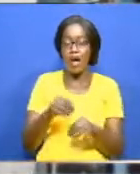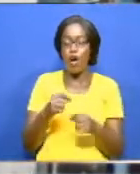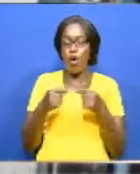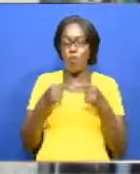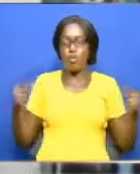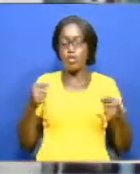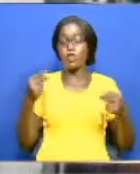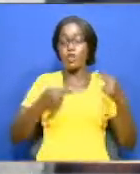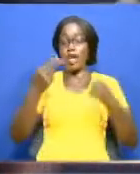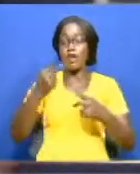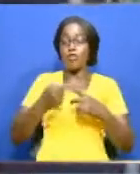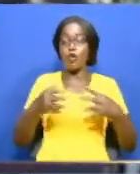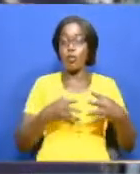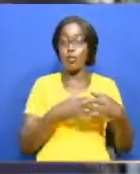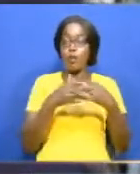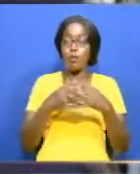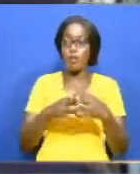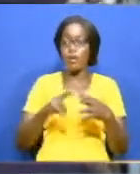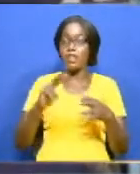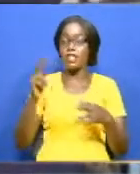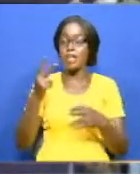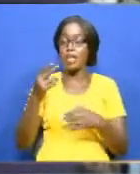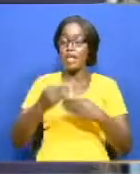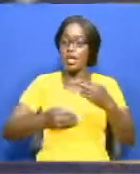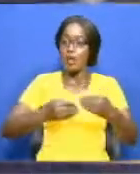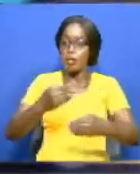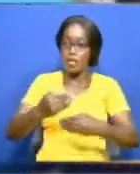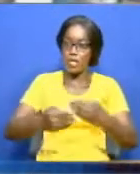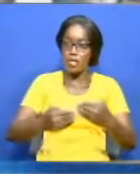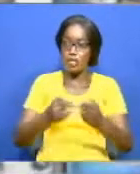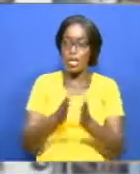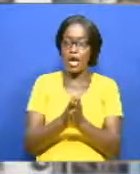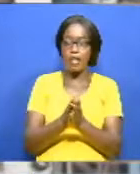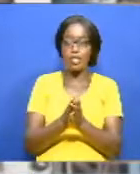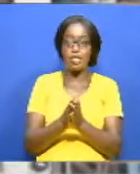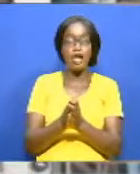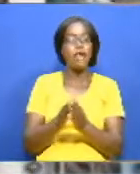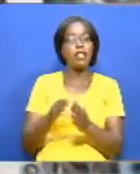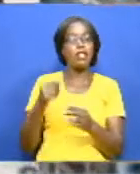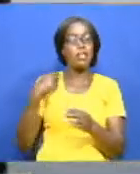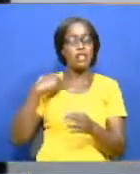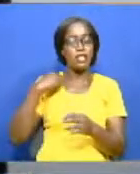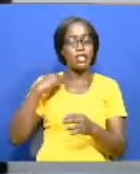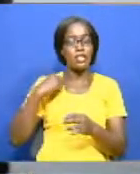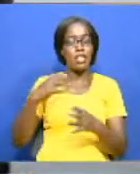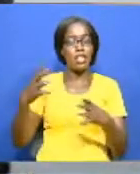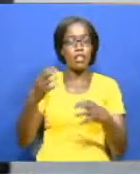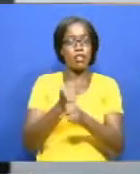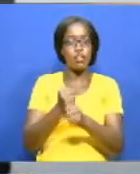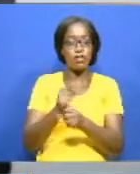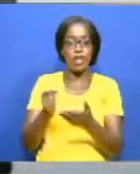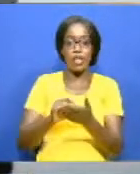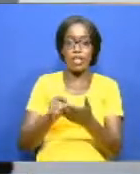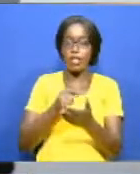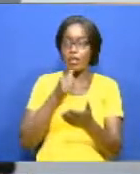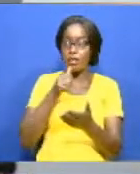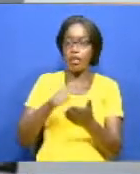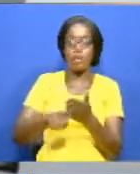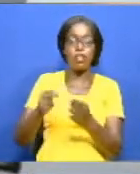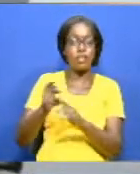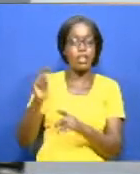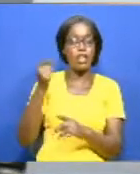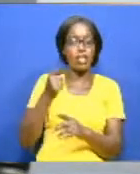the United States, where the Secondary Materials and Recycled Textile Association has written to the U.S. government to compel Kenya to lift the